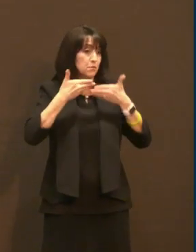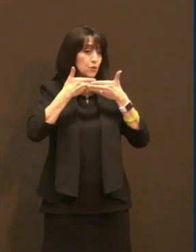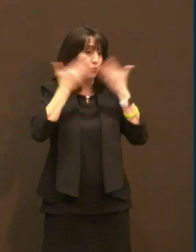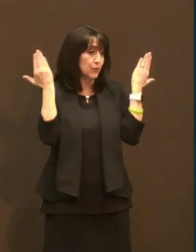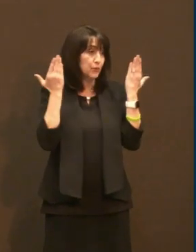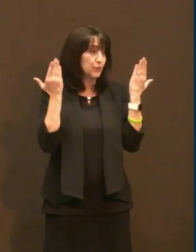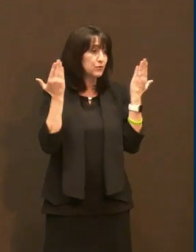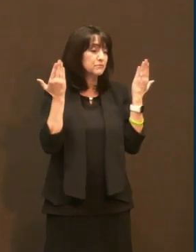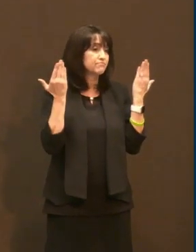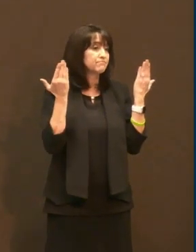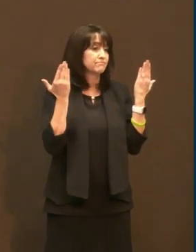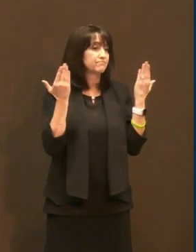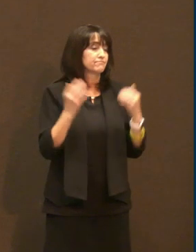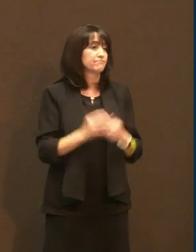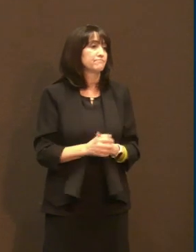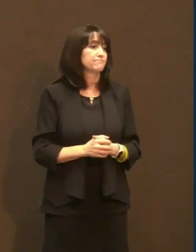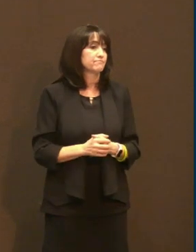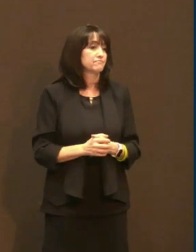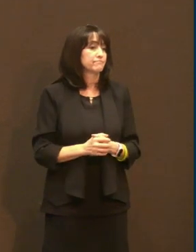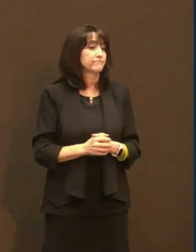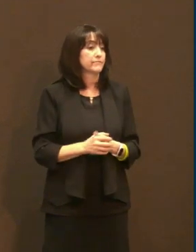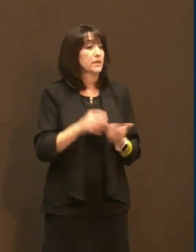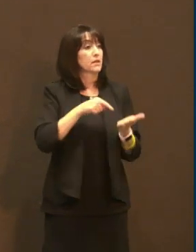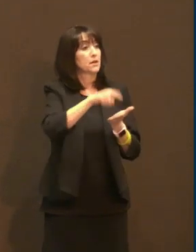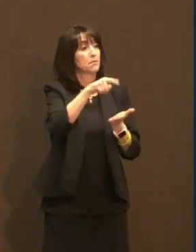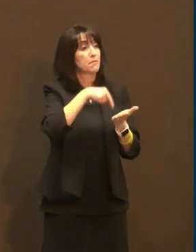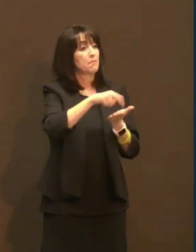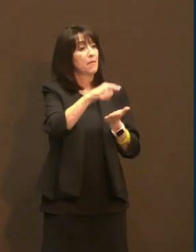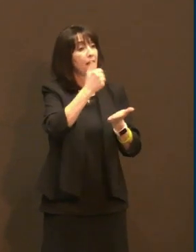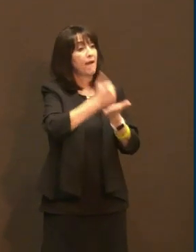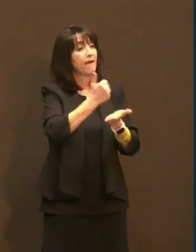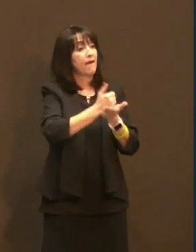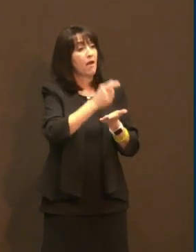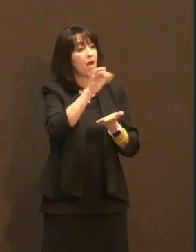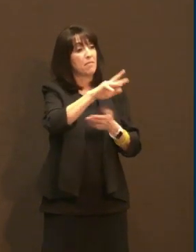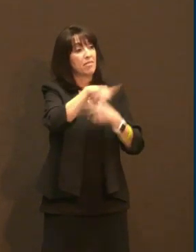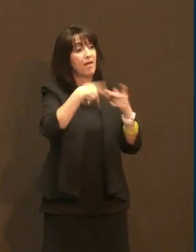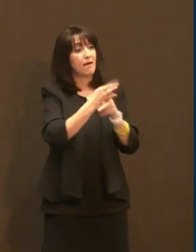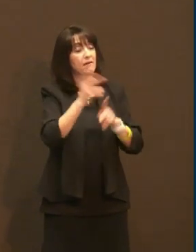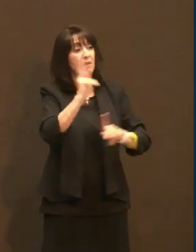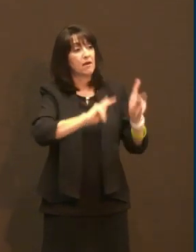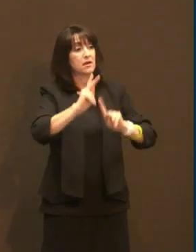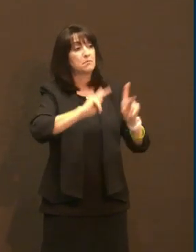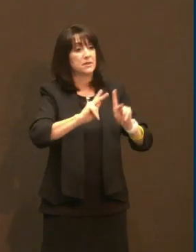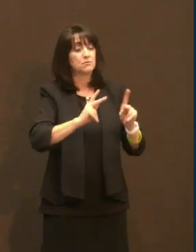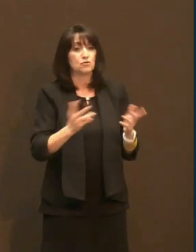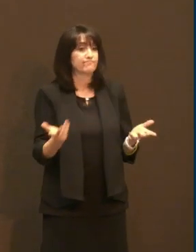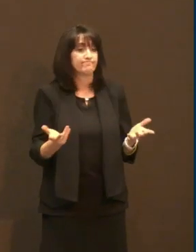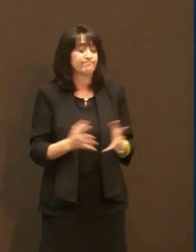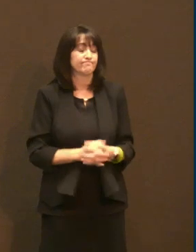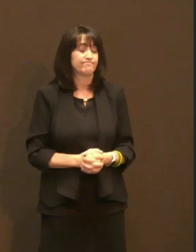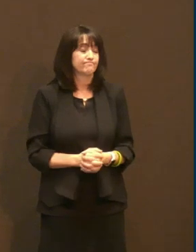assistance check, if you will, to folks, to undocumented or otherwise.